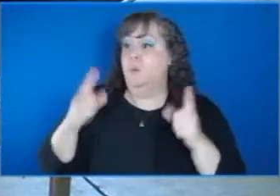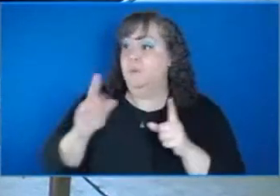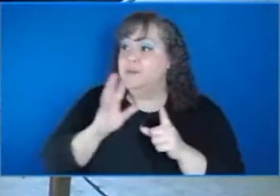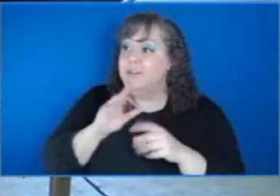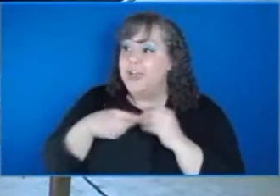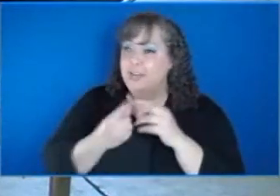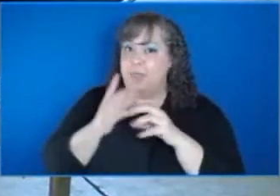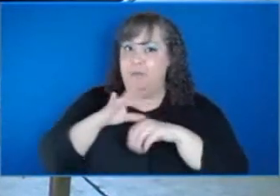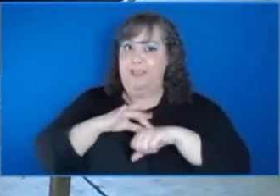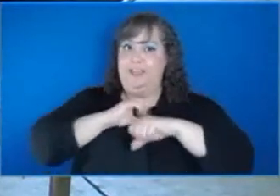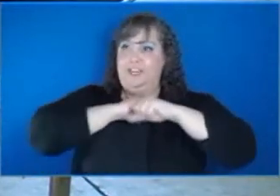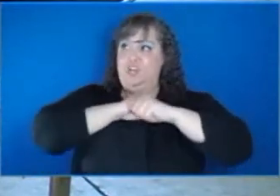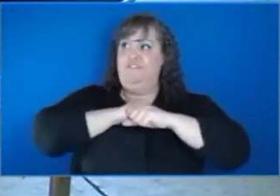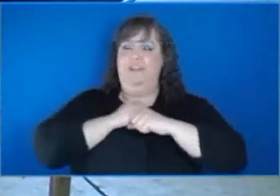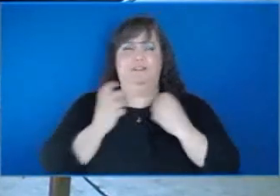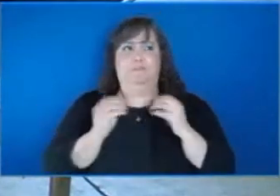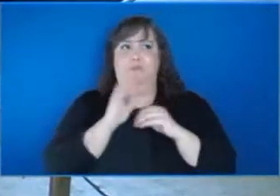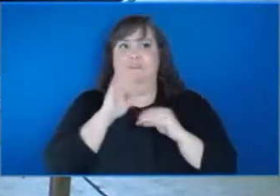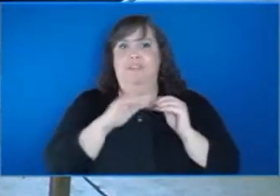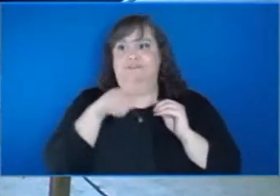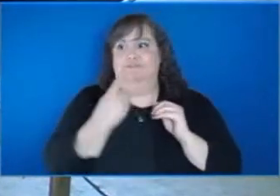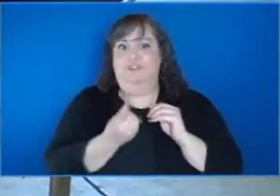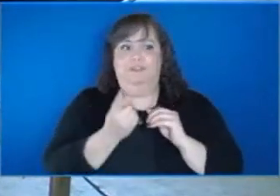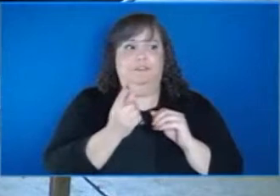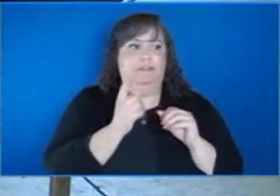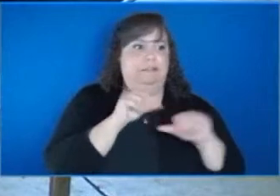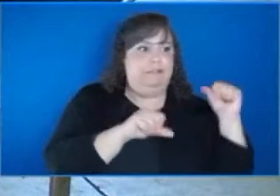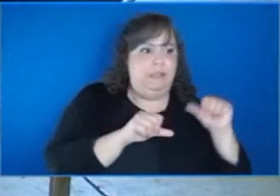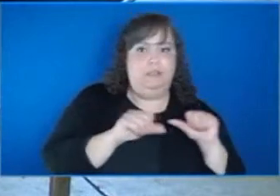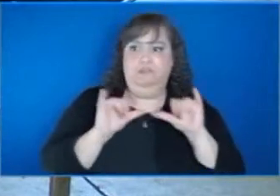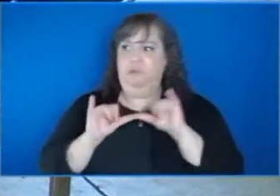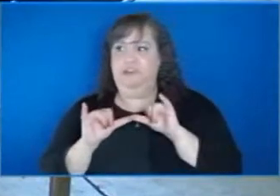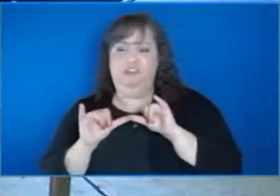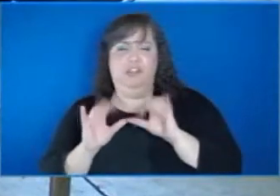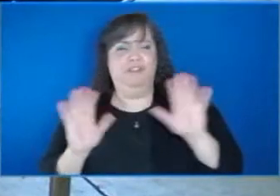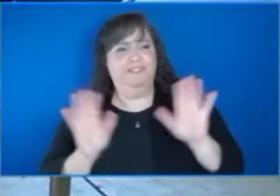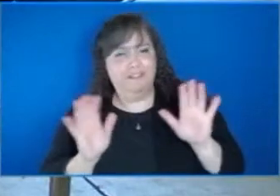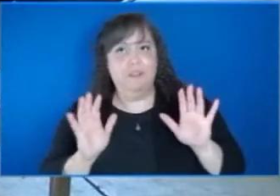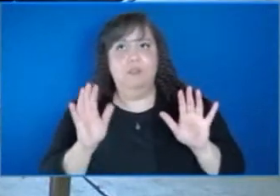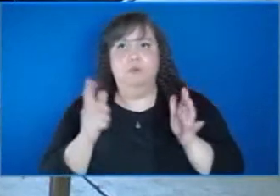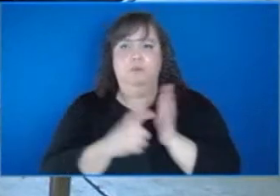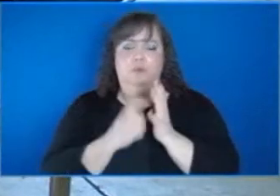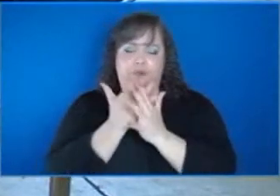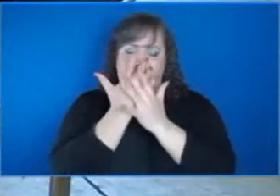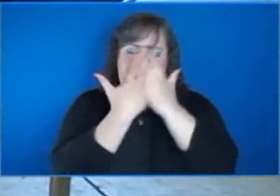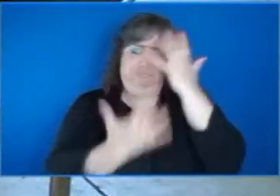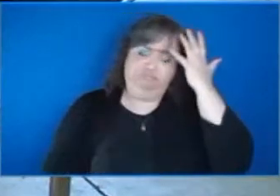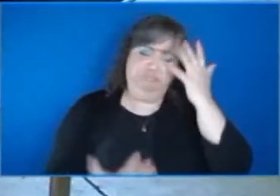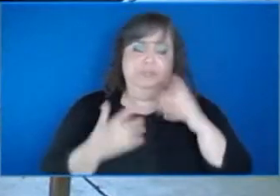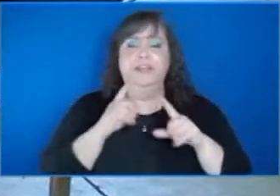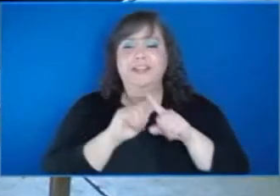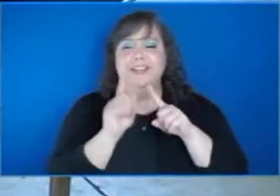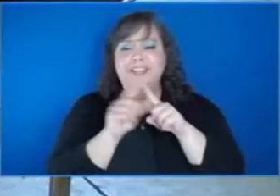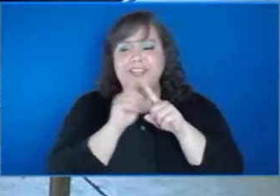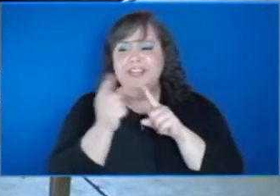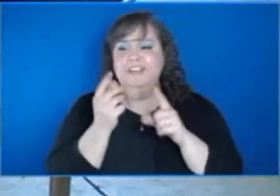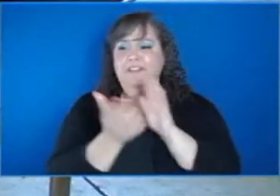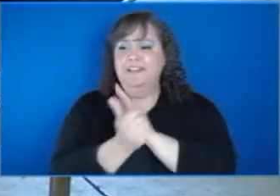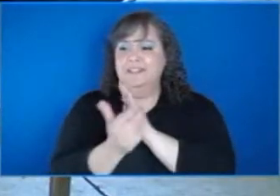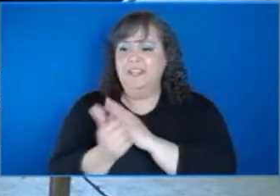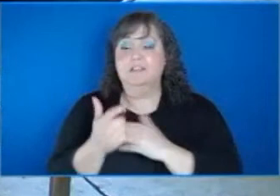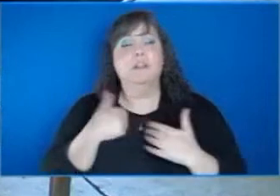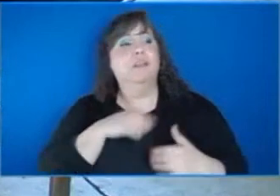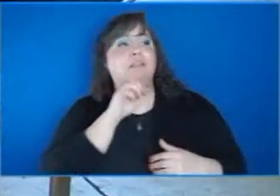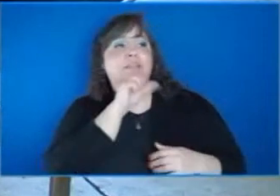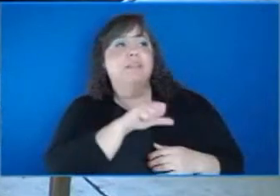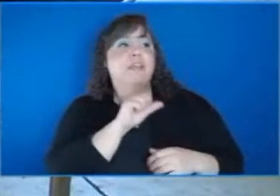just, you know, the science and the engineering to make it come together, and then what that is going forward. And I think that's one of the things I really love about working at APL and on missions